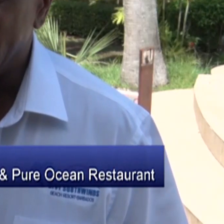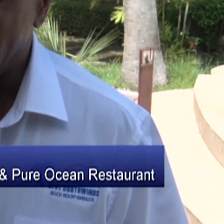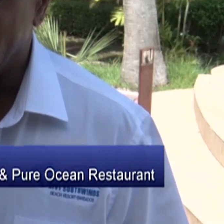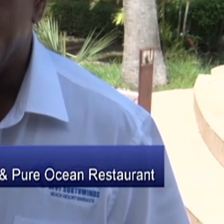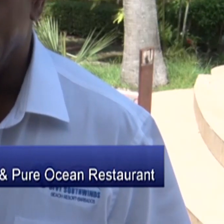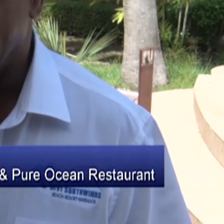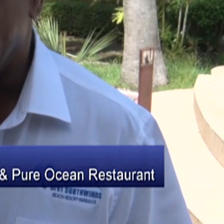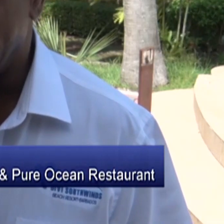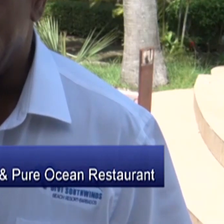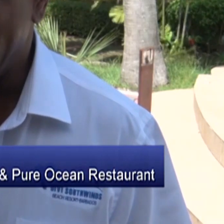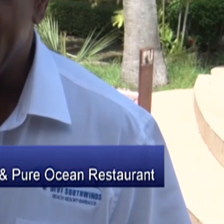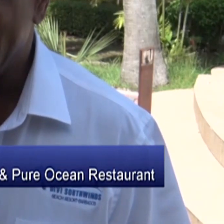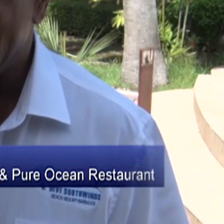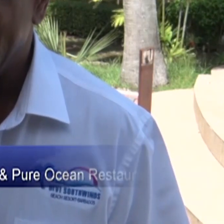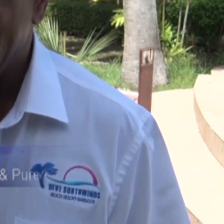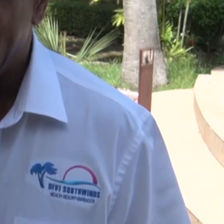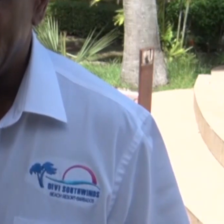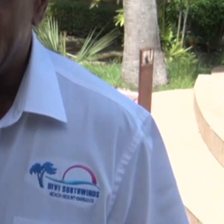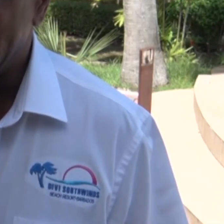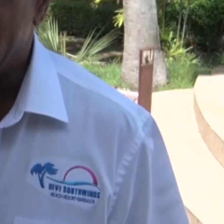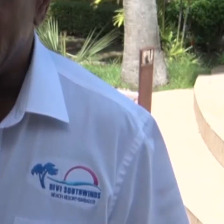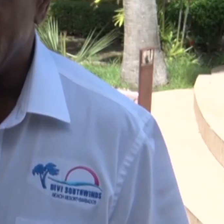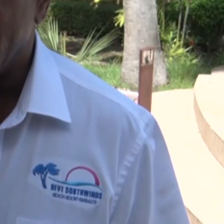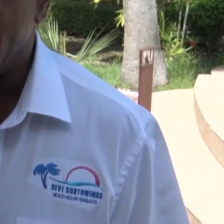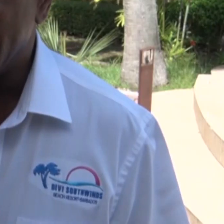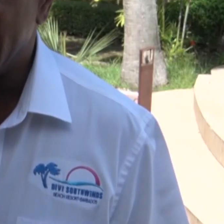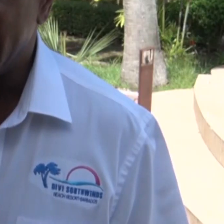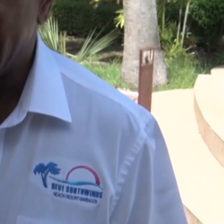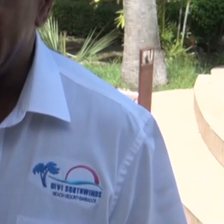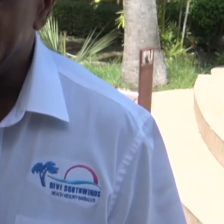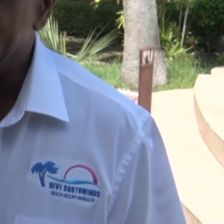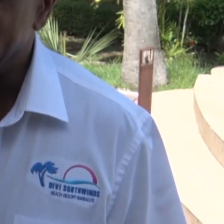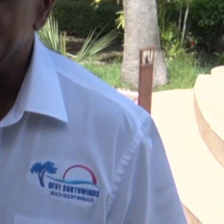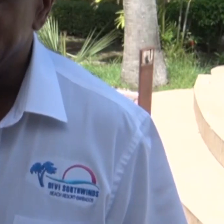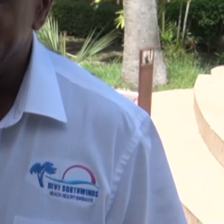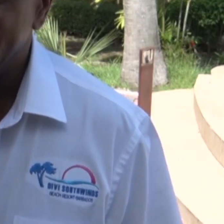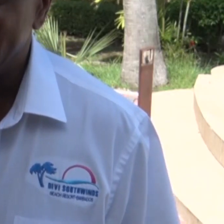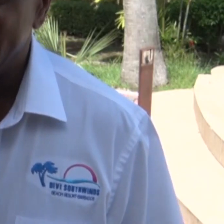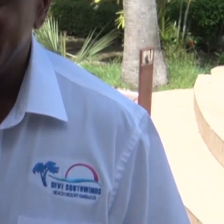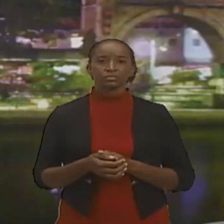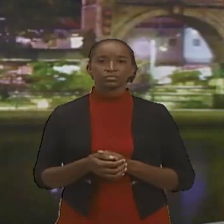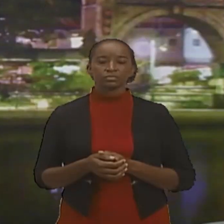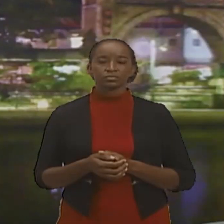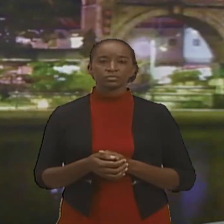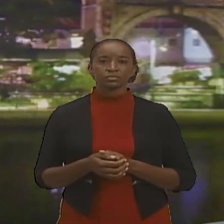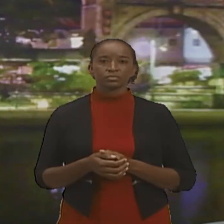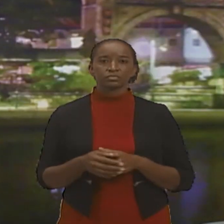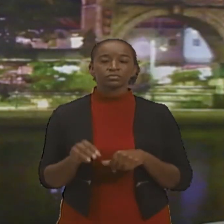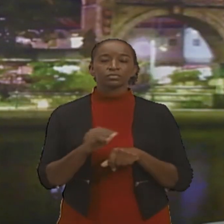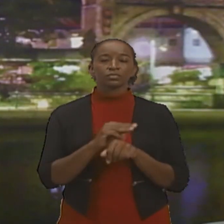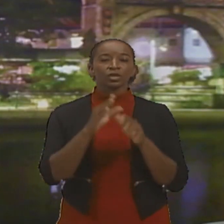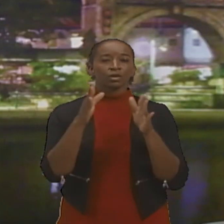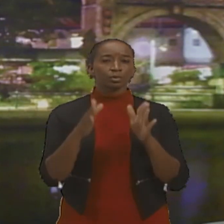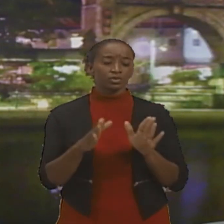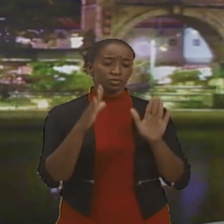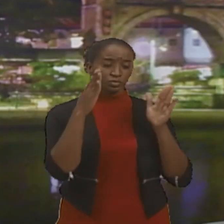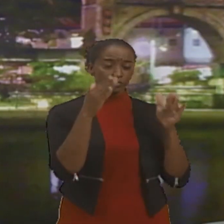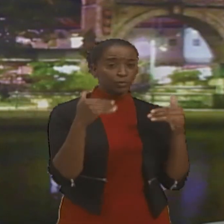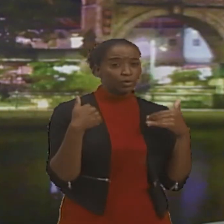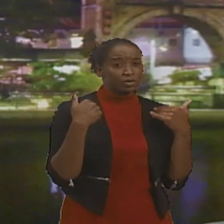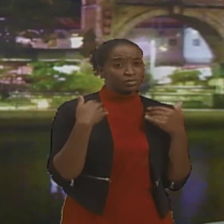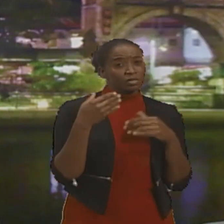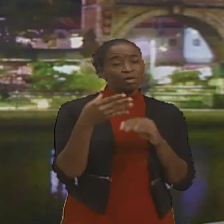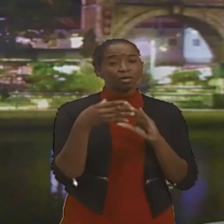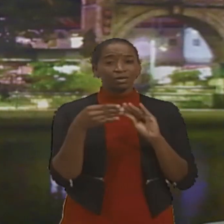eyes on our booking pace and make sure that we stay ahead of the curve. The Minister of Youth Affairs says